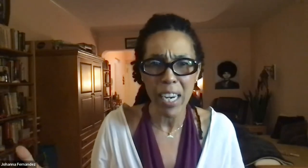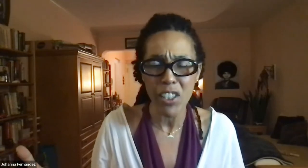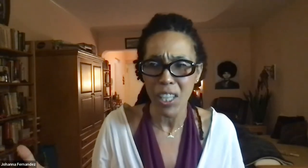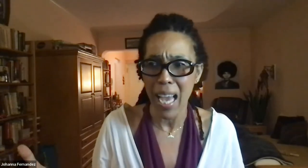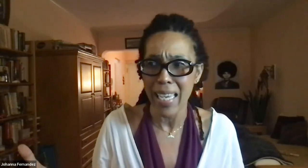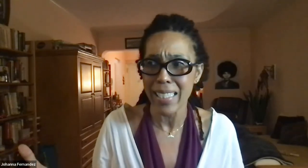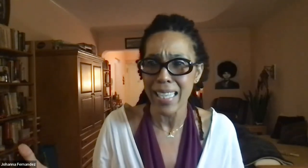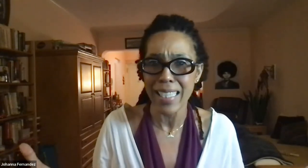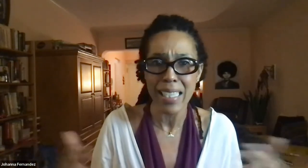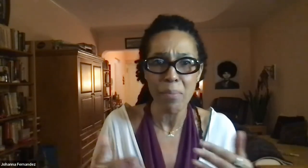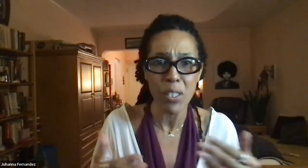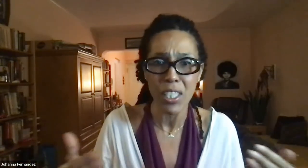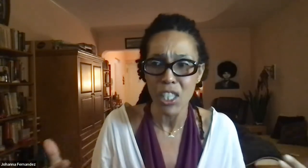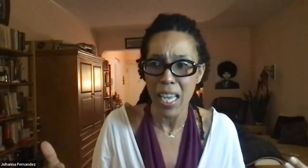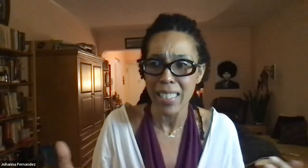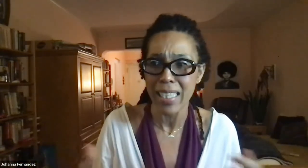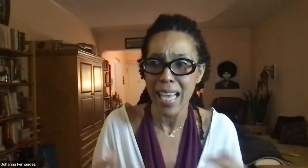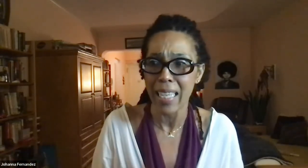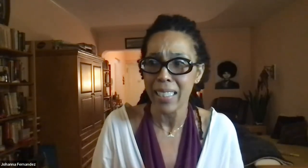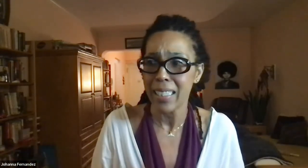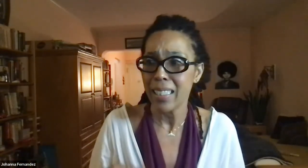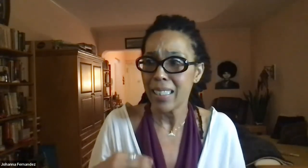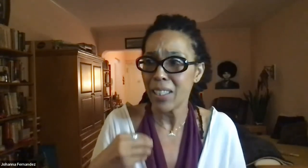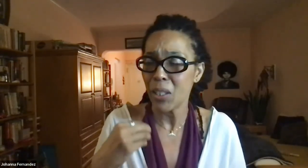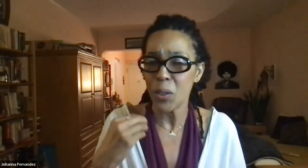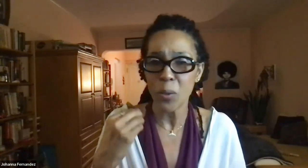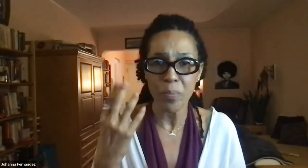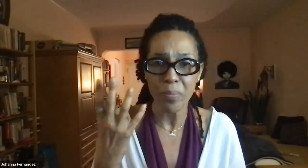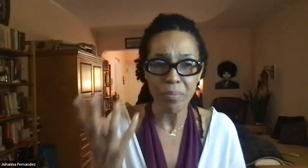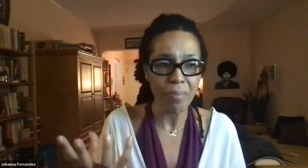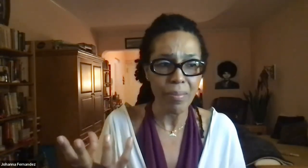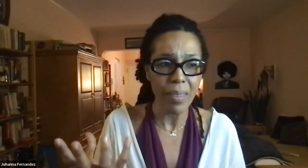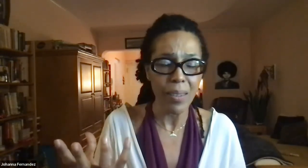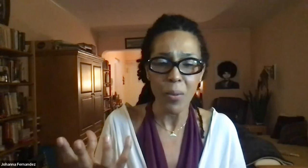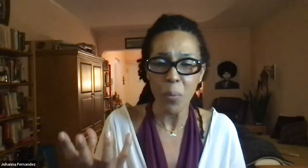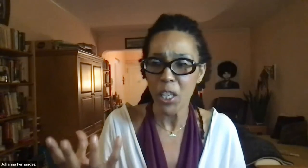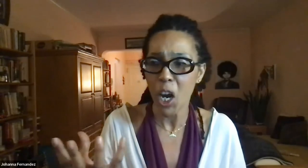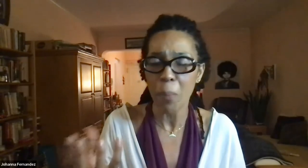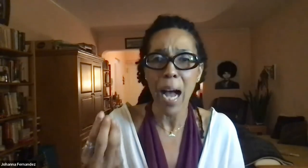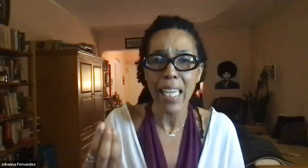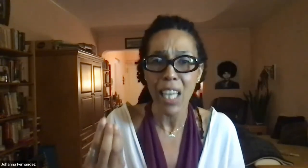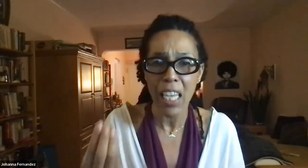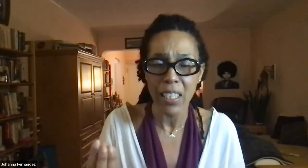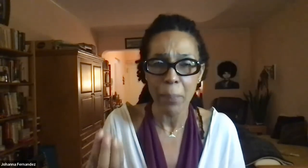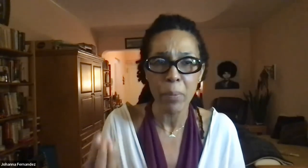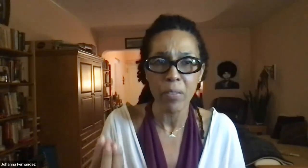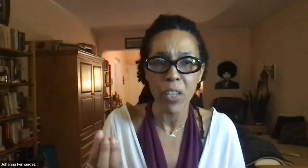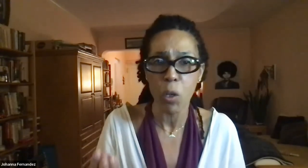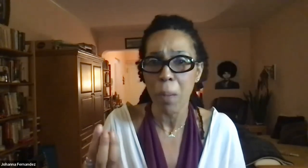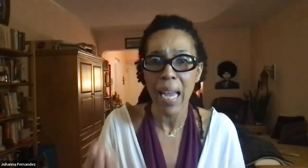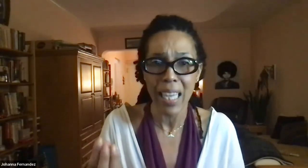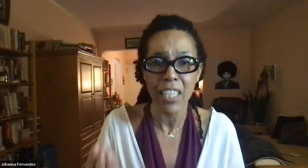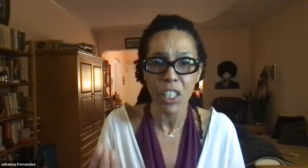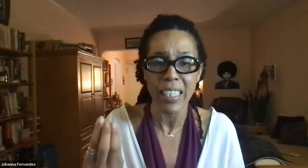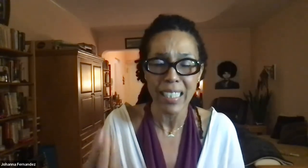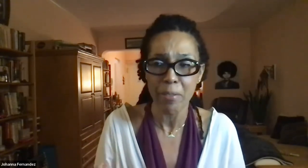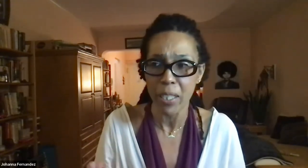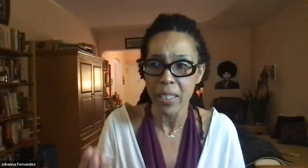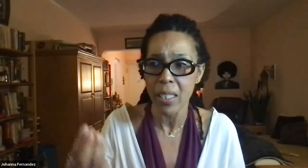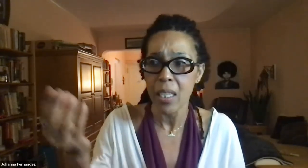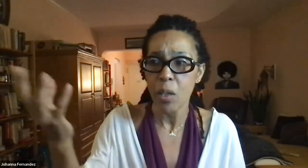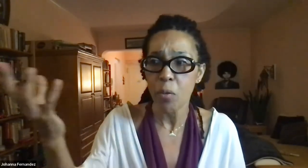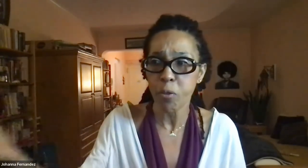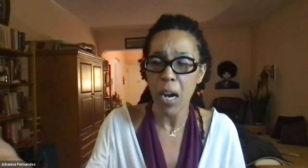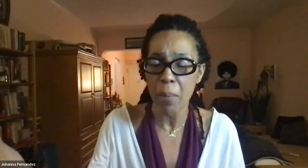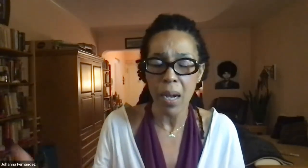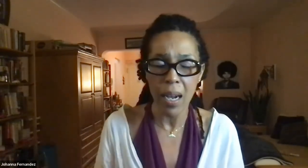to be racialized and seem to suggest that, you know, we are biological, that people of color are biologically